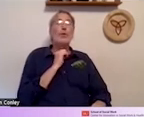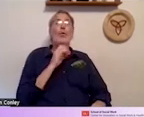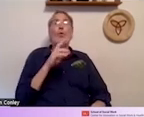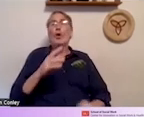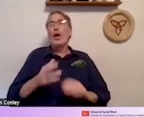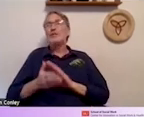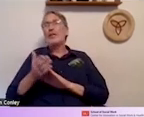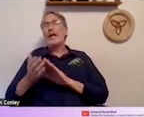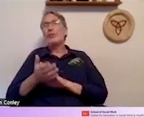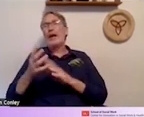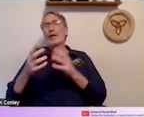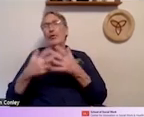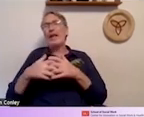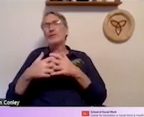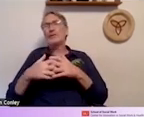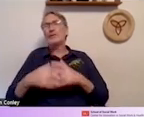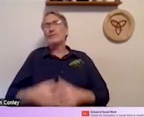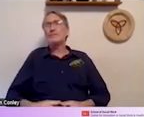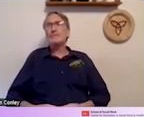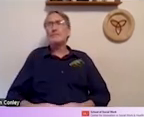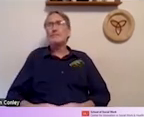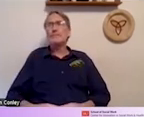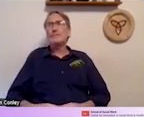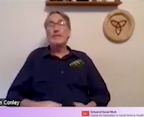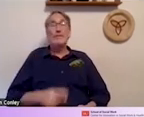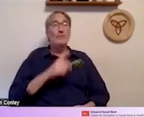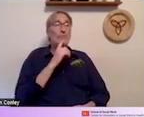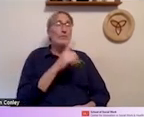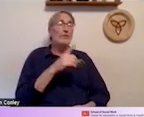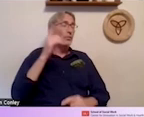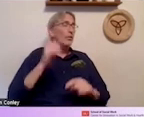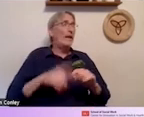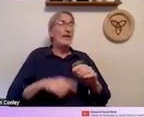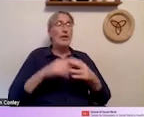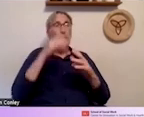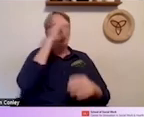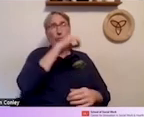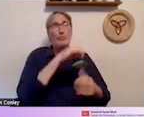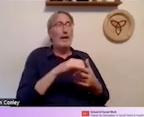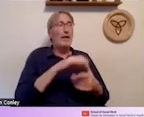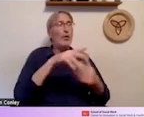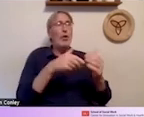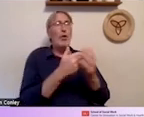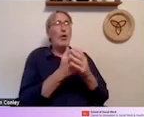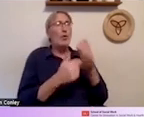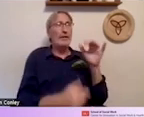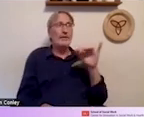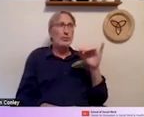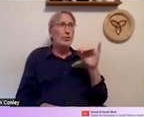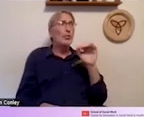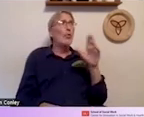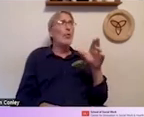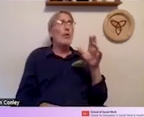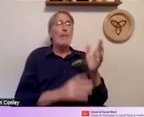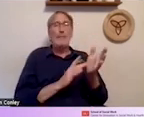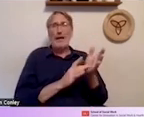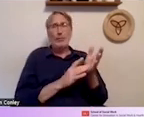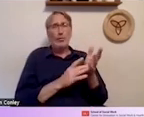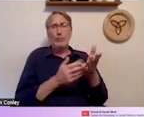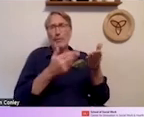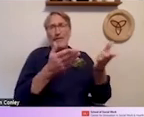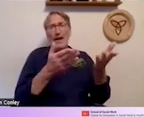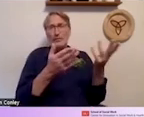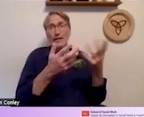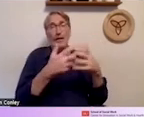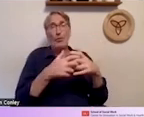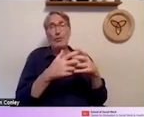sometimes I've learned over the years that we can't assume that all insurance companies or medical equipment providers or medical providers